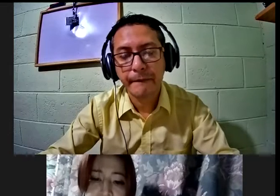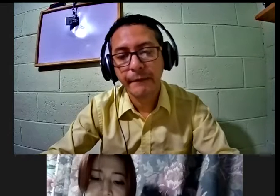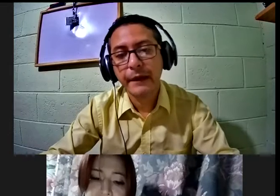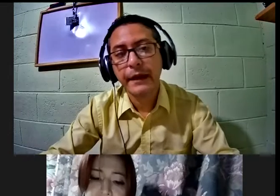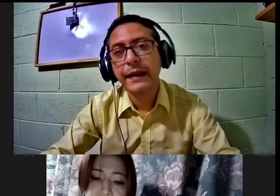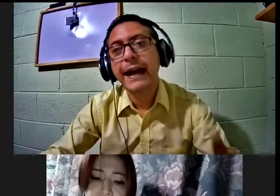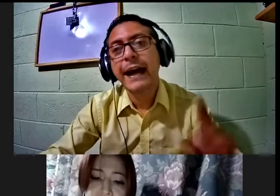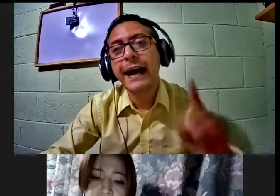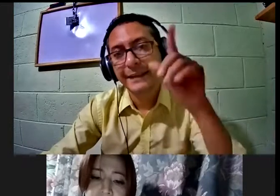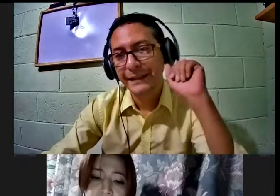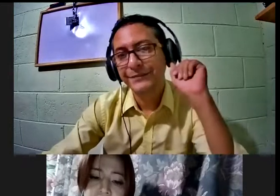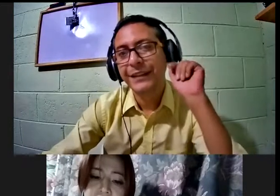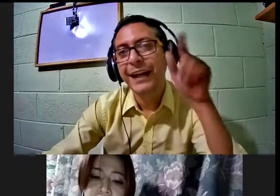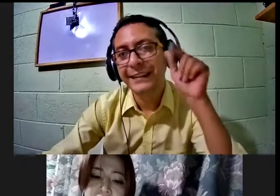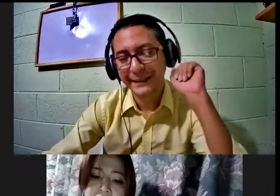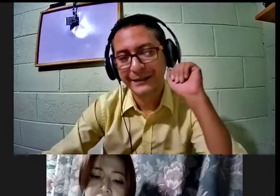de Medicamentos.